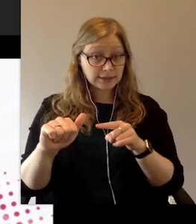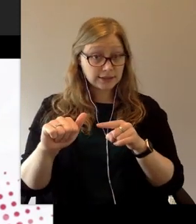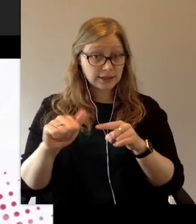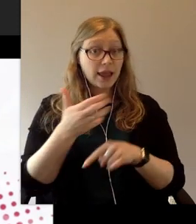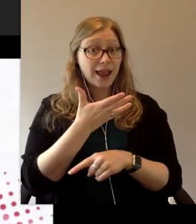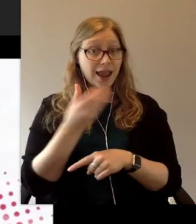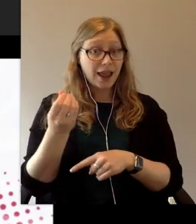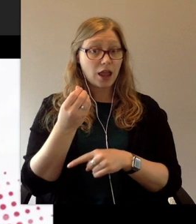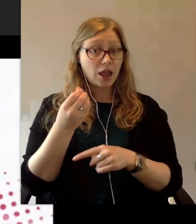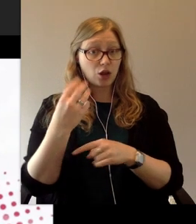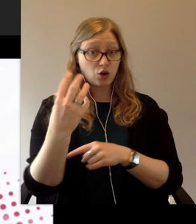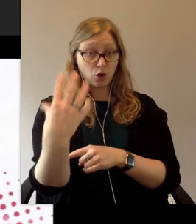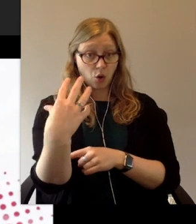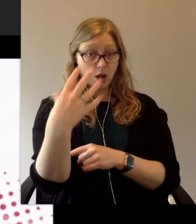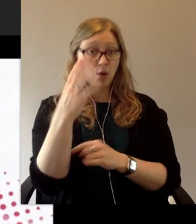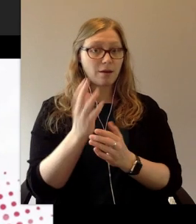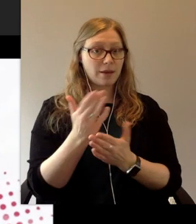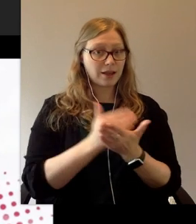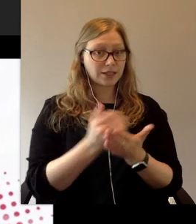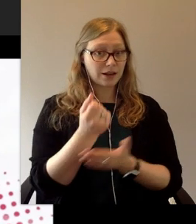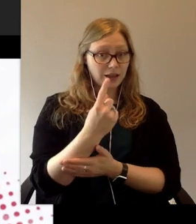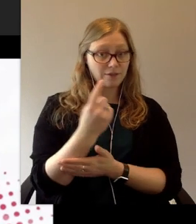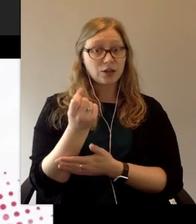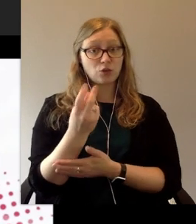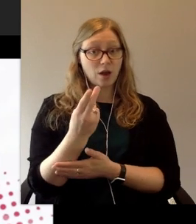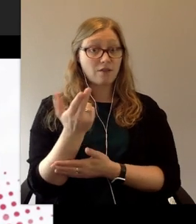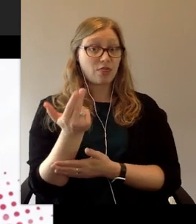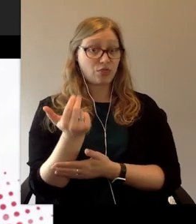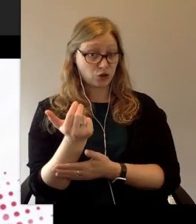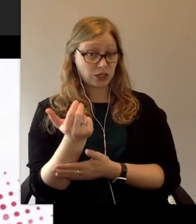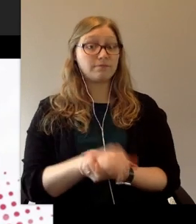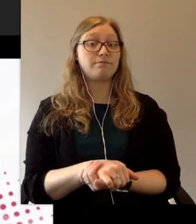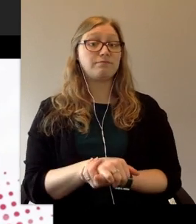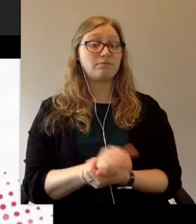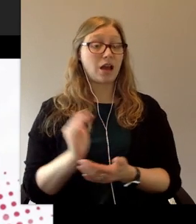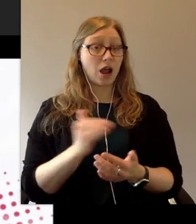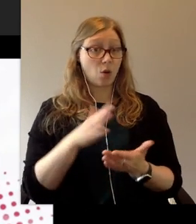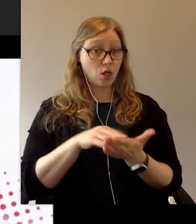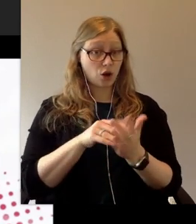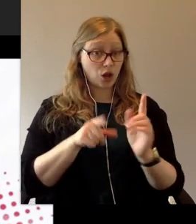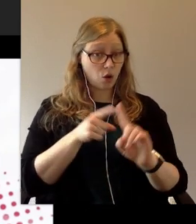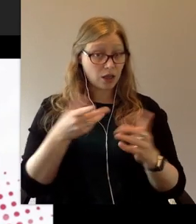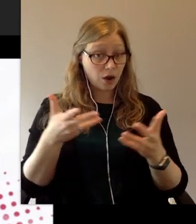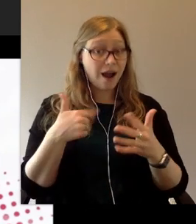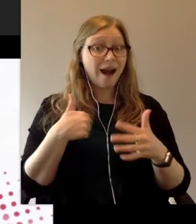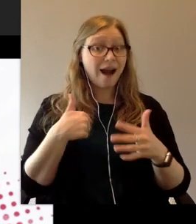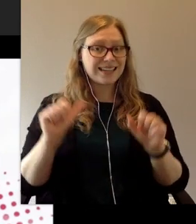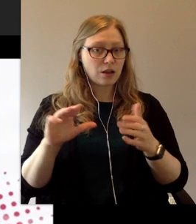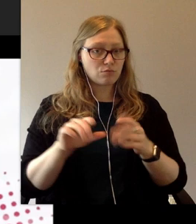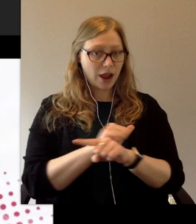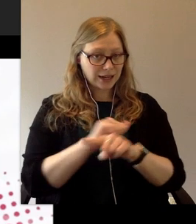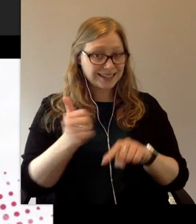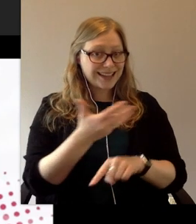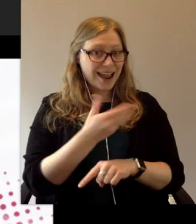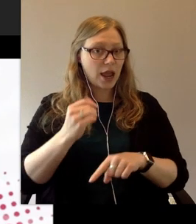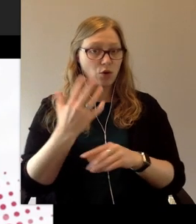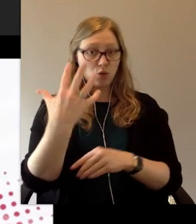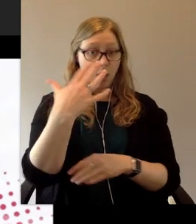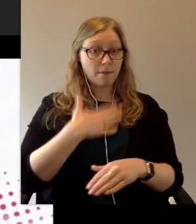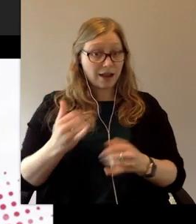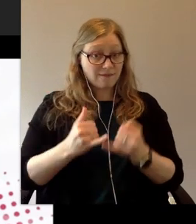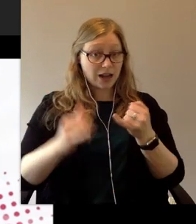recording is a lesson 11, 12, and 13. Our learning goal is I can practice and record my final